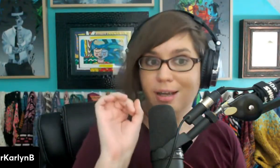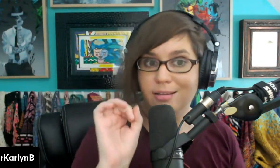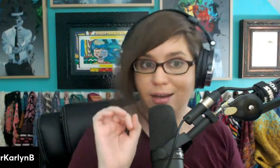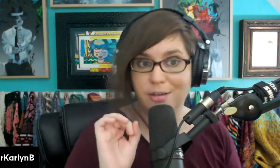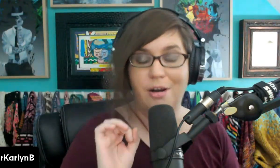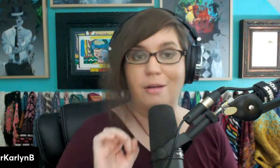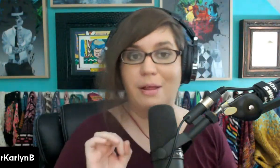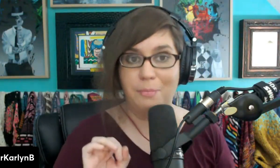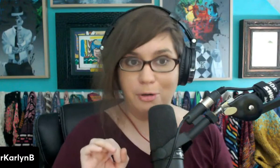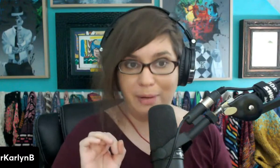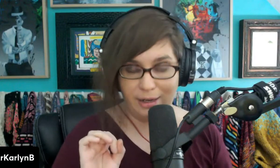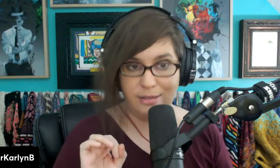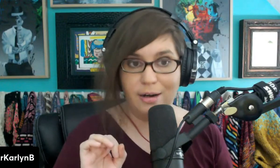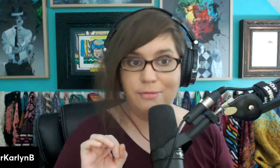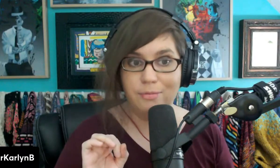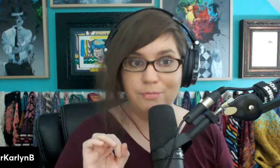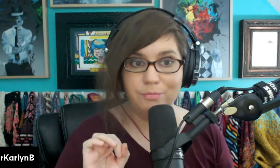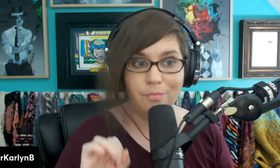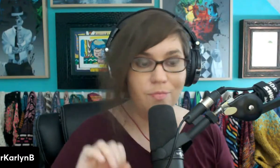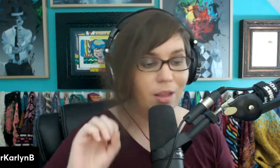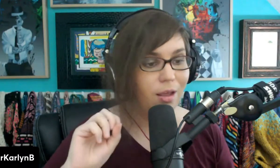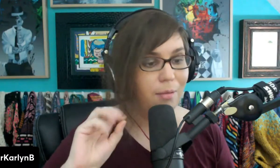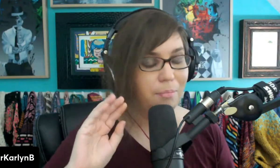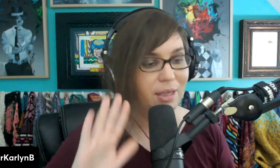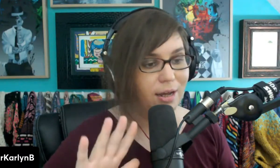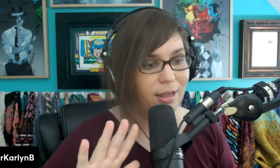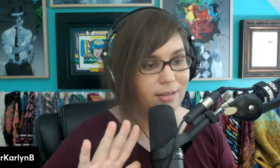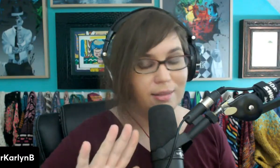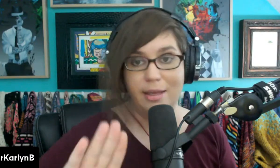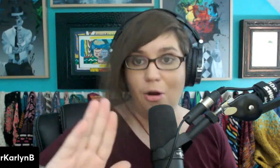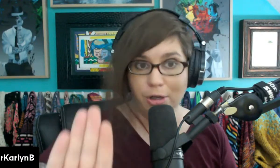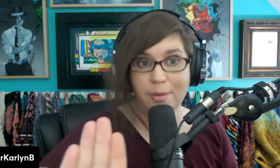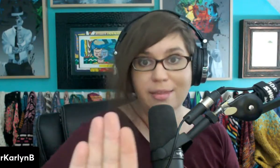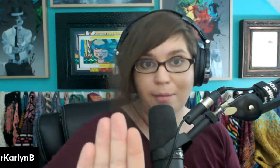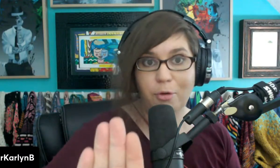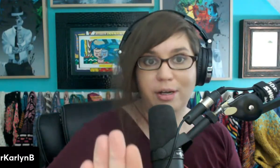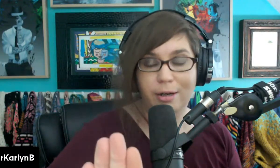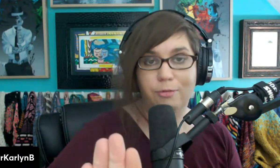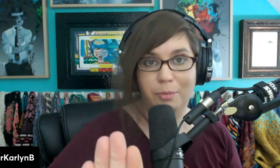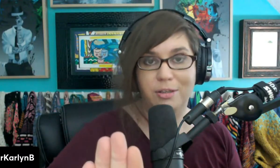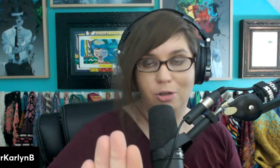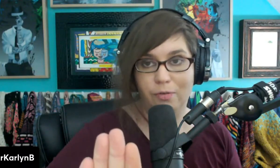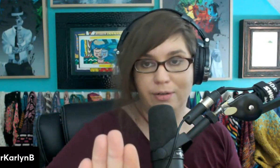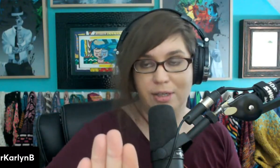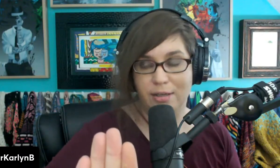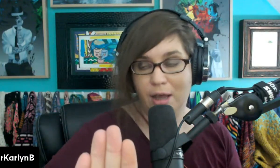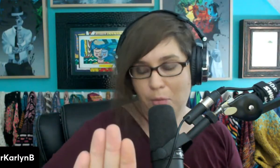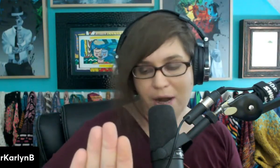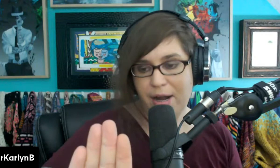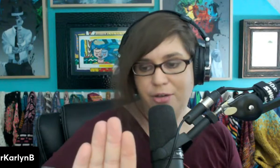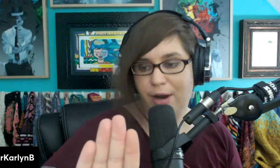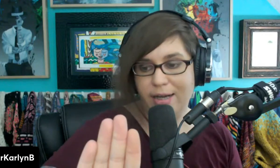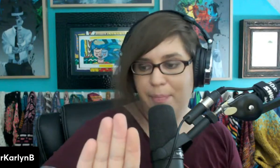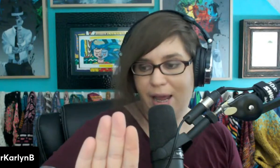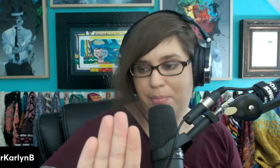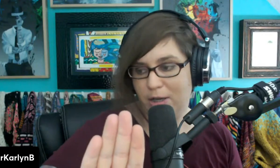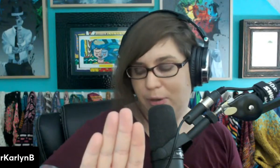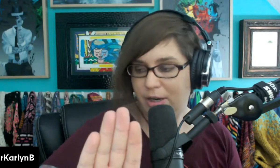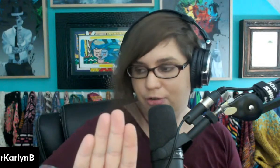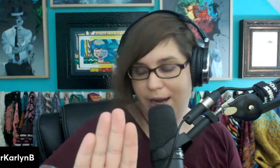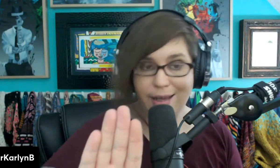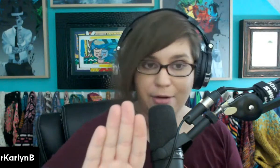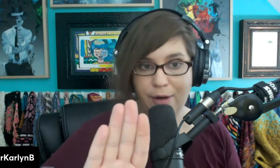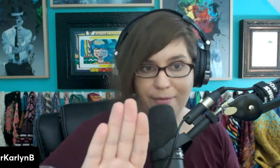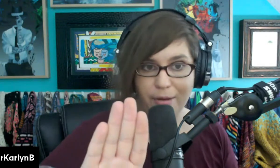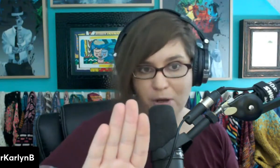just take a second to talk about the book banning stuff. Because the argument that I'm going to hear from conservatives is, we're not trying to ban books. We're